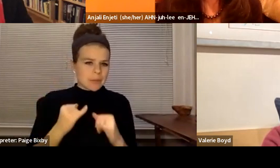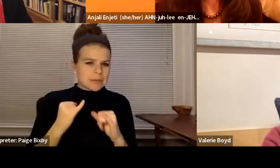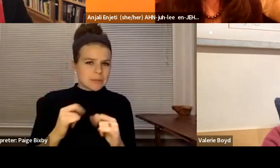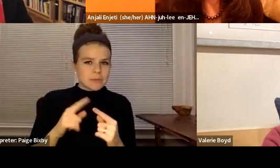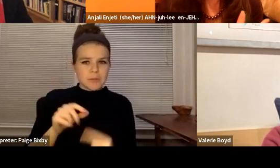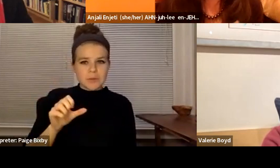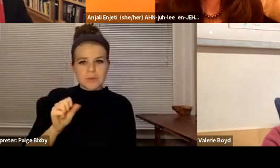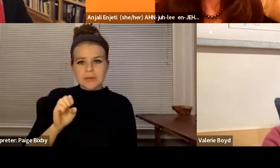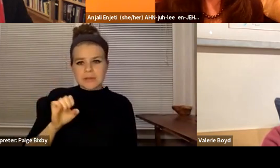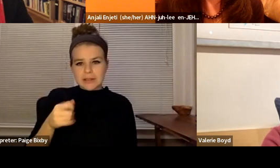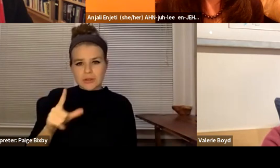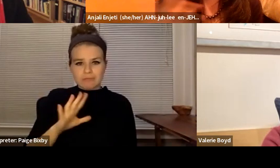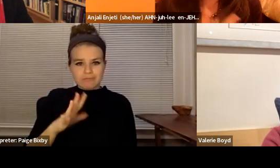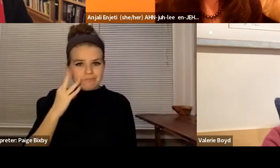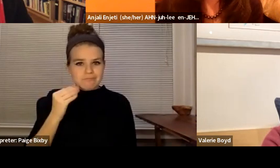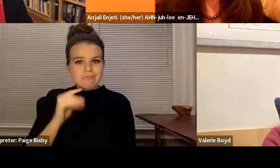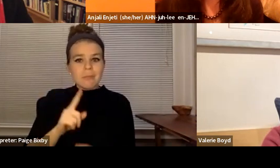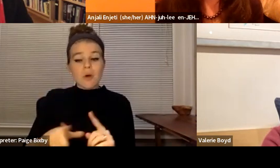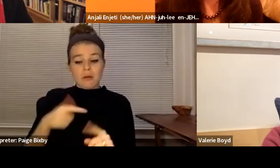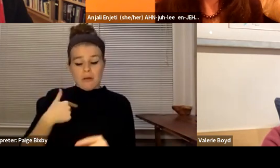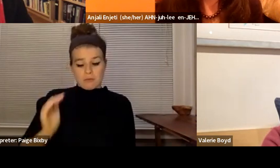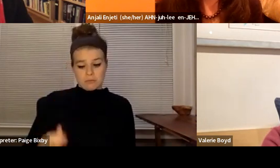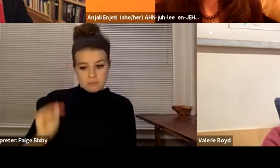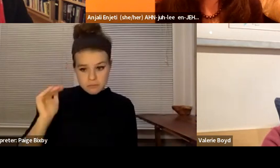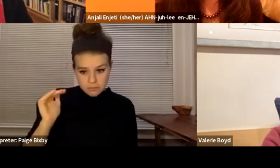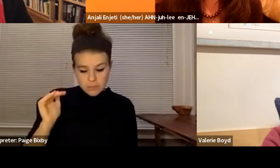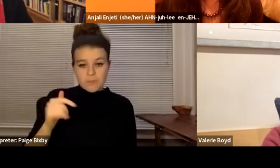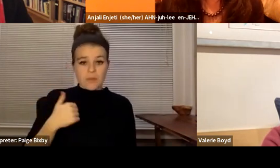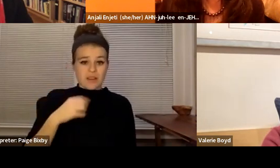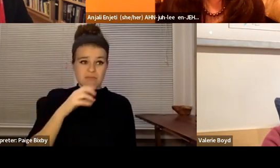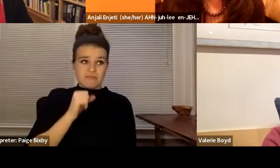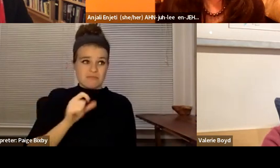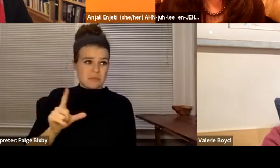Sejal's experience, but when I was growing up, even when I was in my 20s,